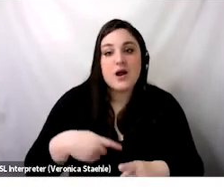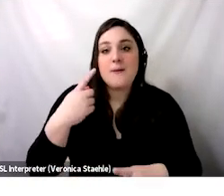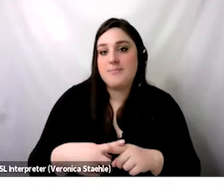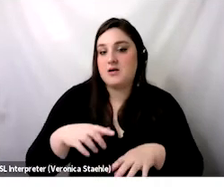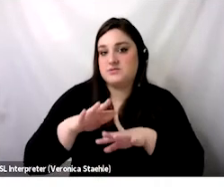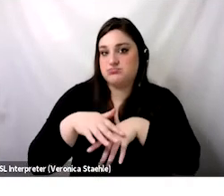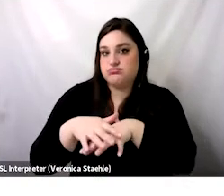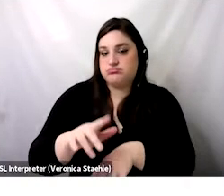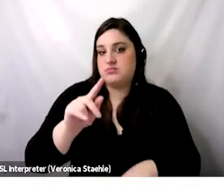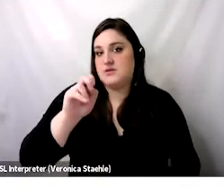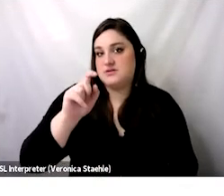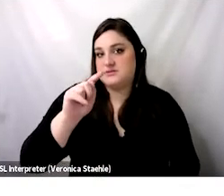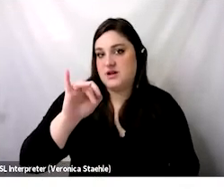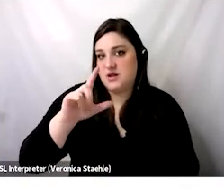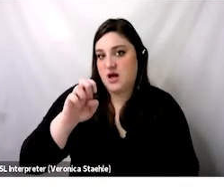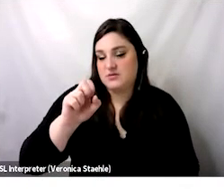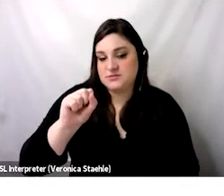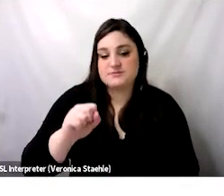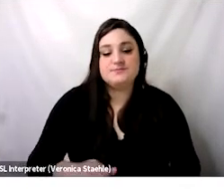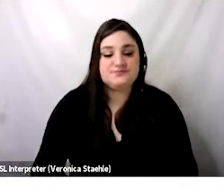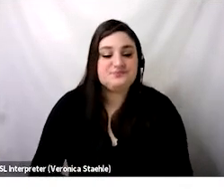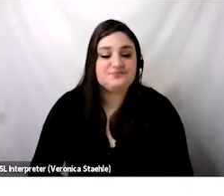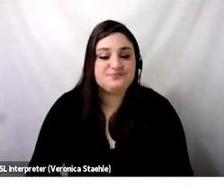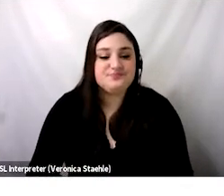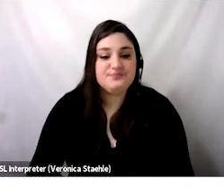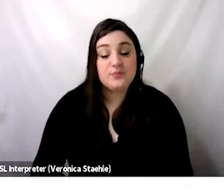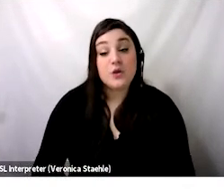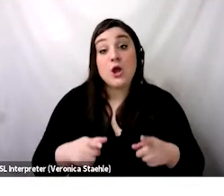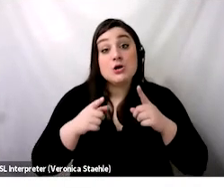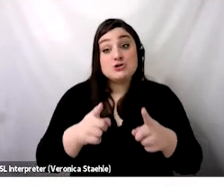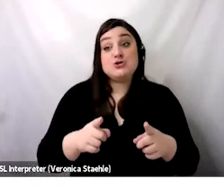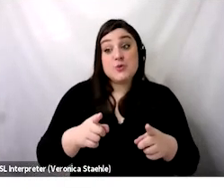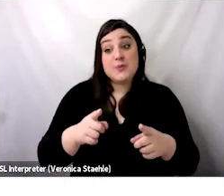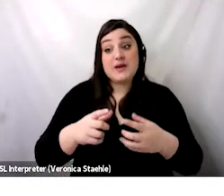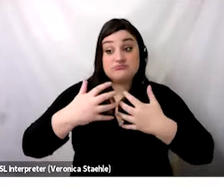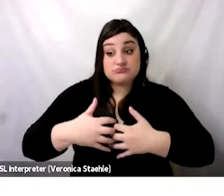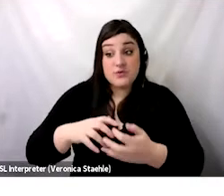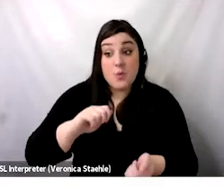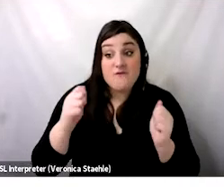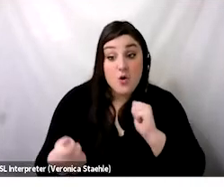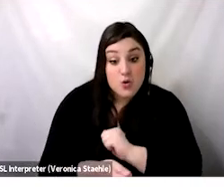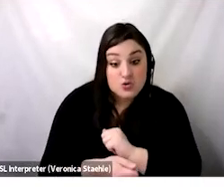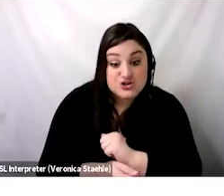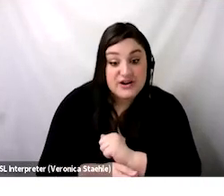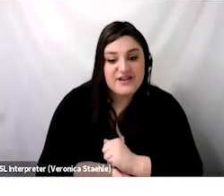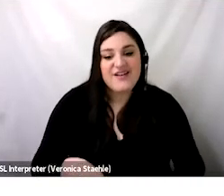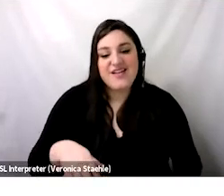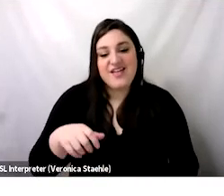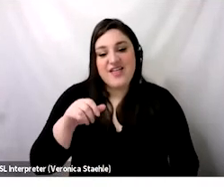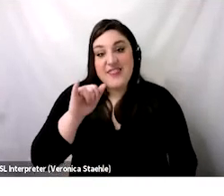During the Industrial Revolution period, both agriculture and textile were now